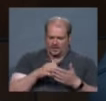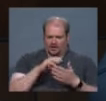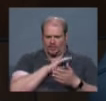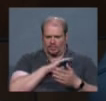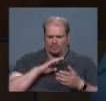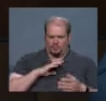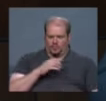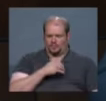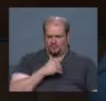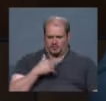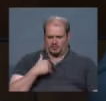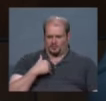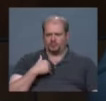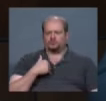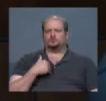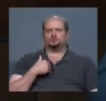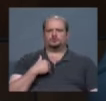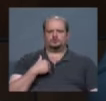members to